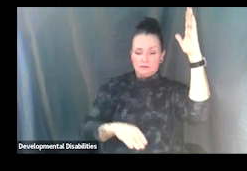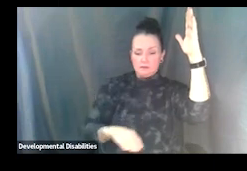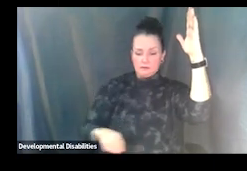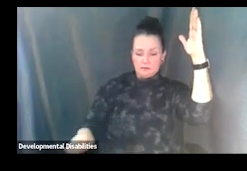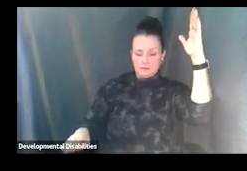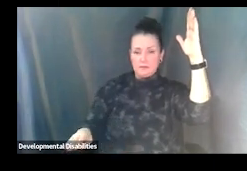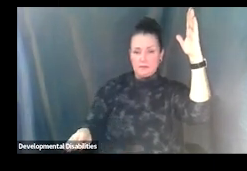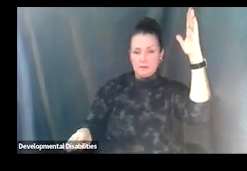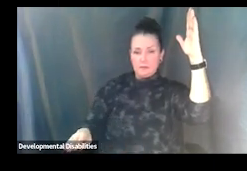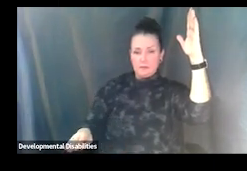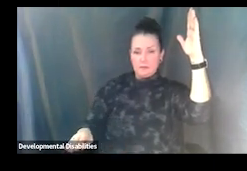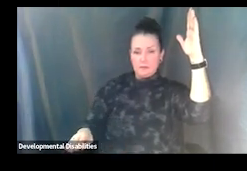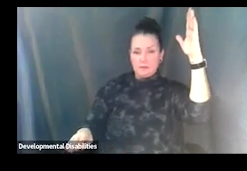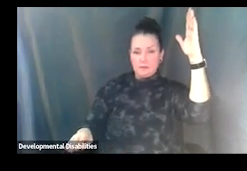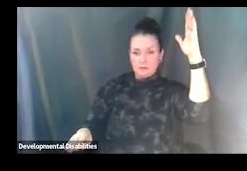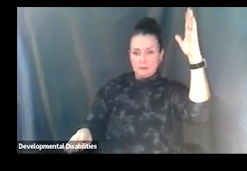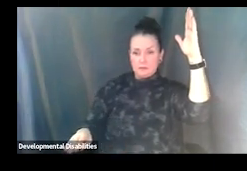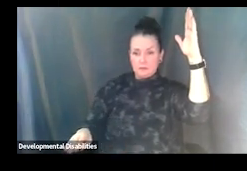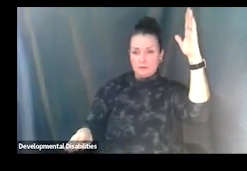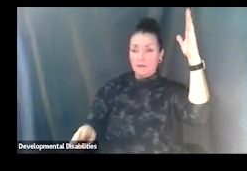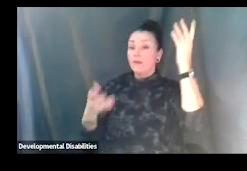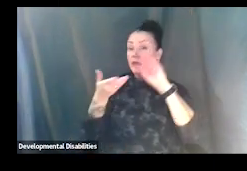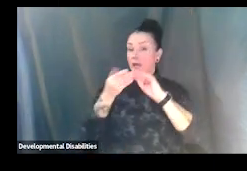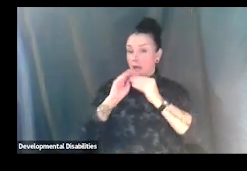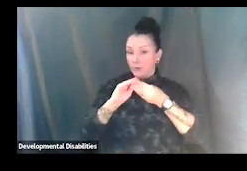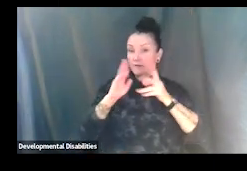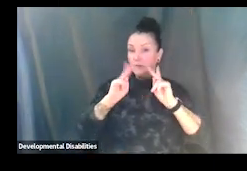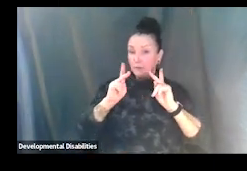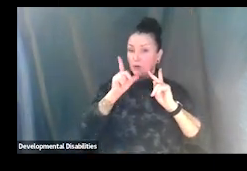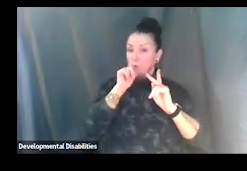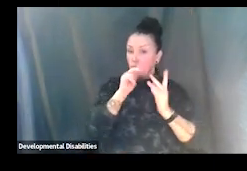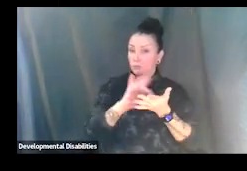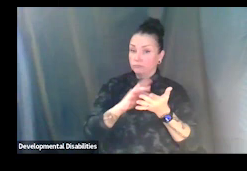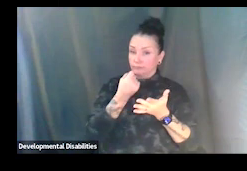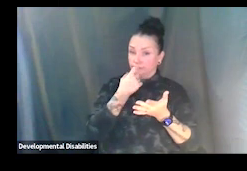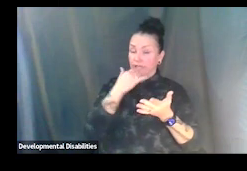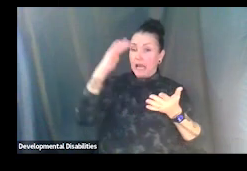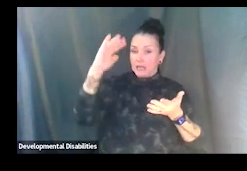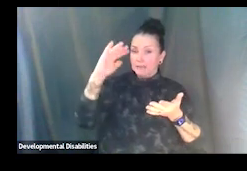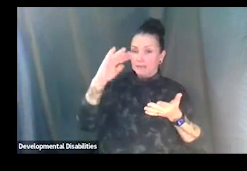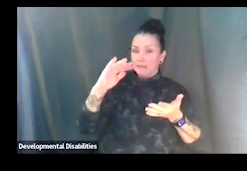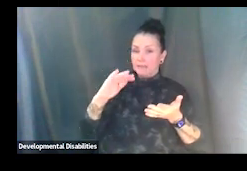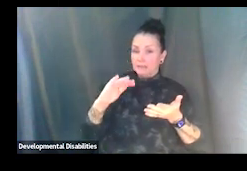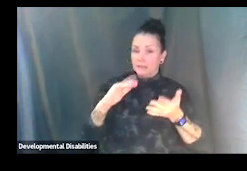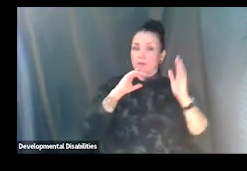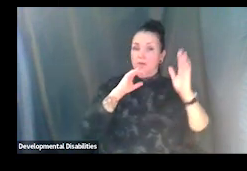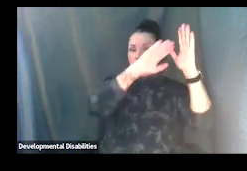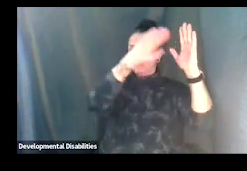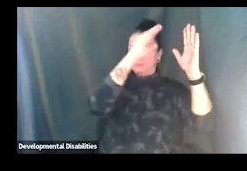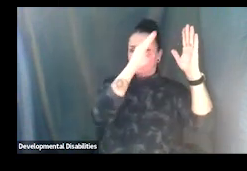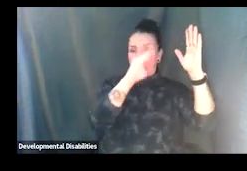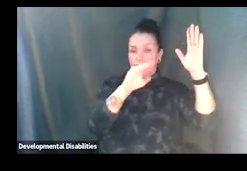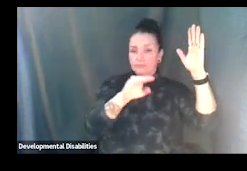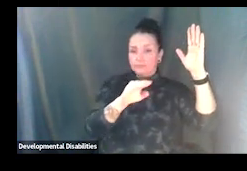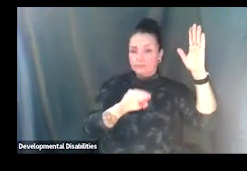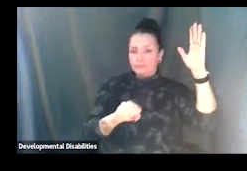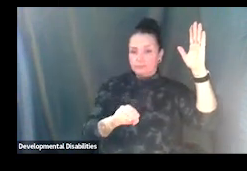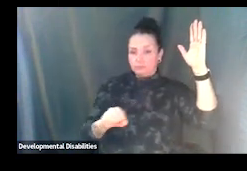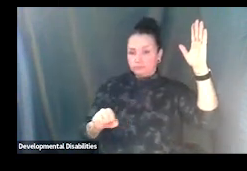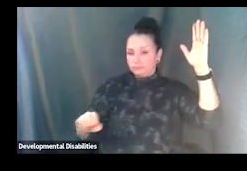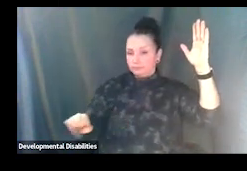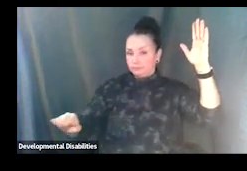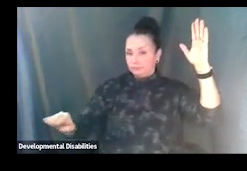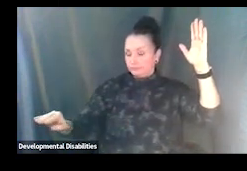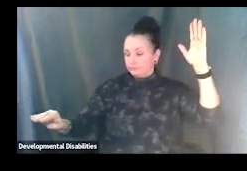the risperidone. And so by the end of 8 weeks, only about a little over a third of people who had been on risperidone and had